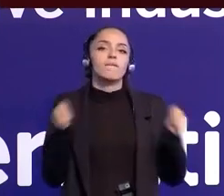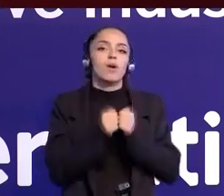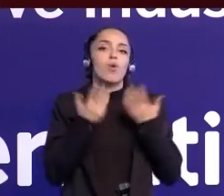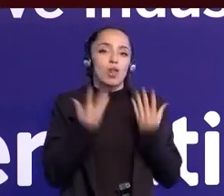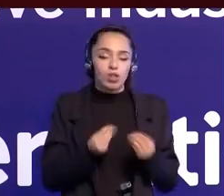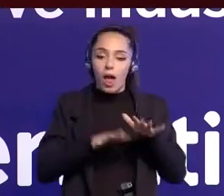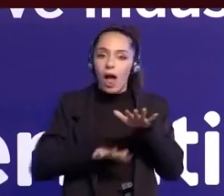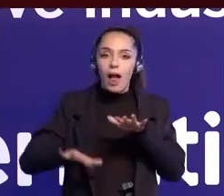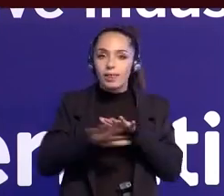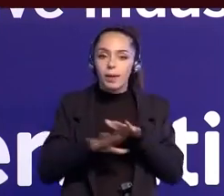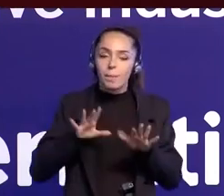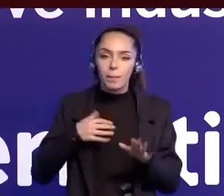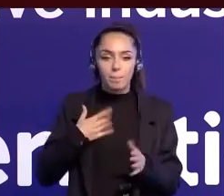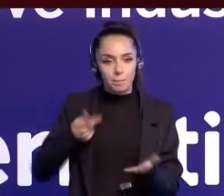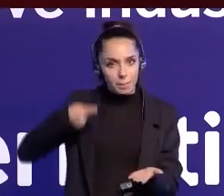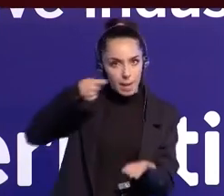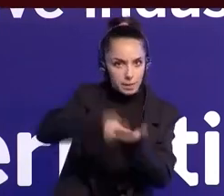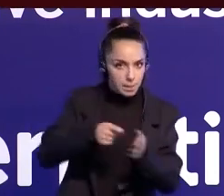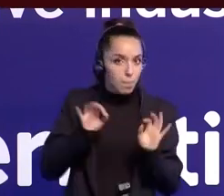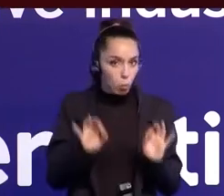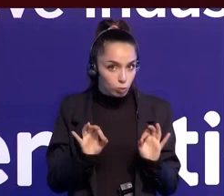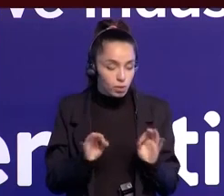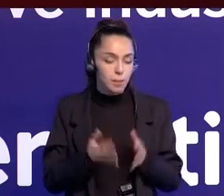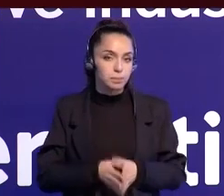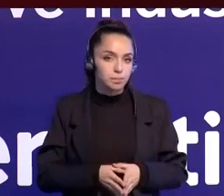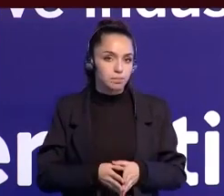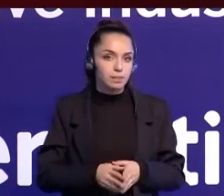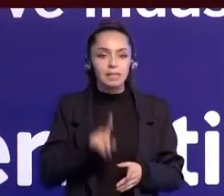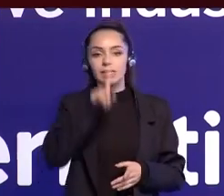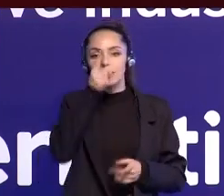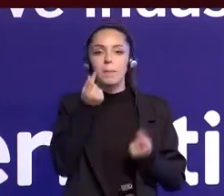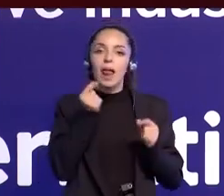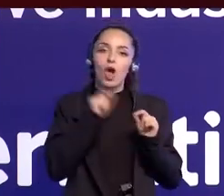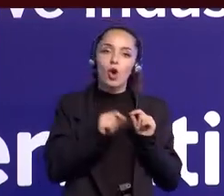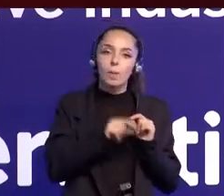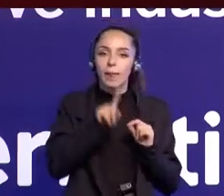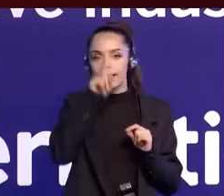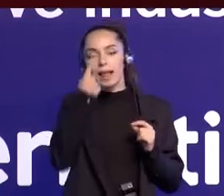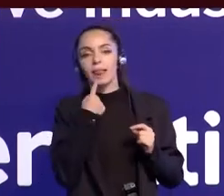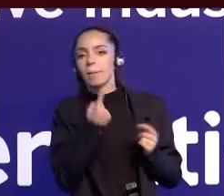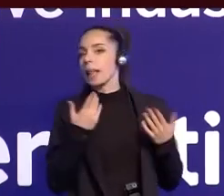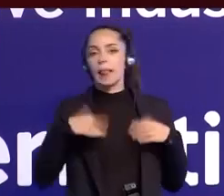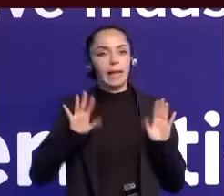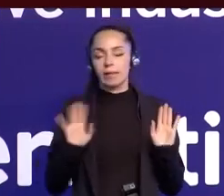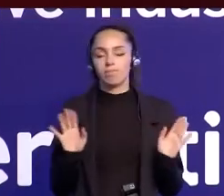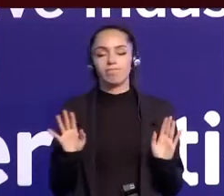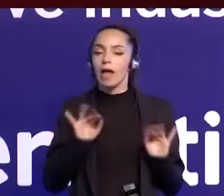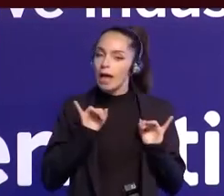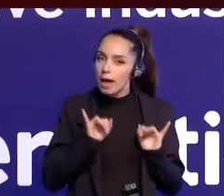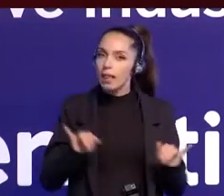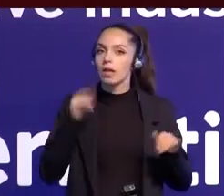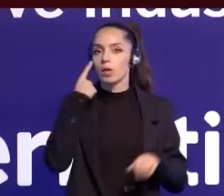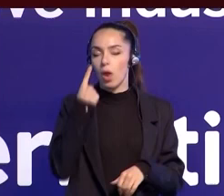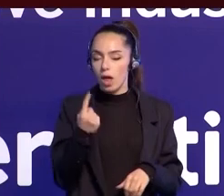they not only are relevant in economic terms, but they also create spaces for the exchange